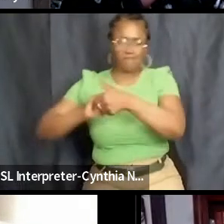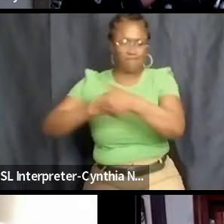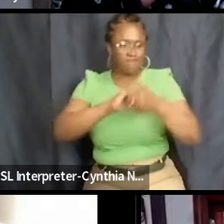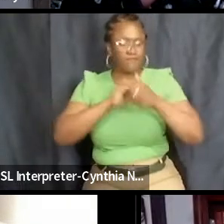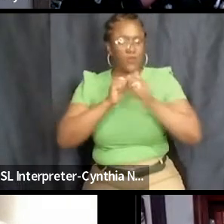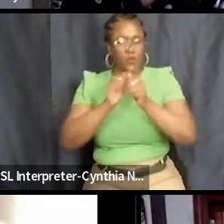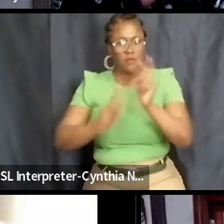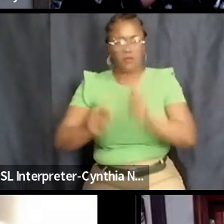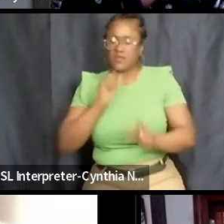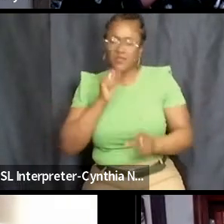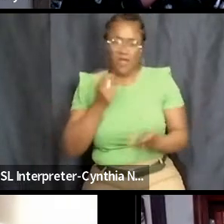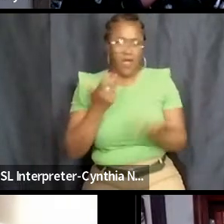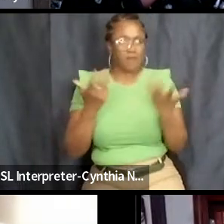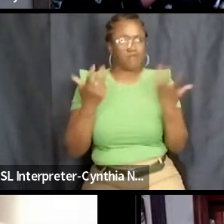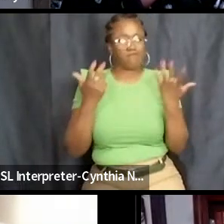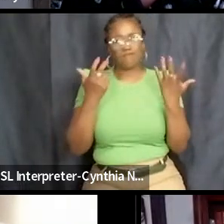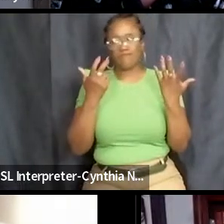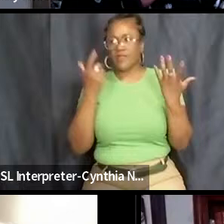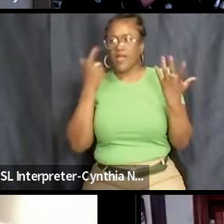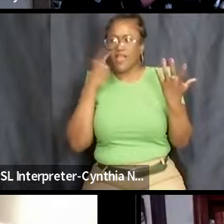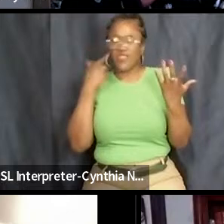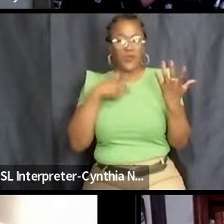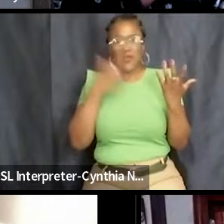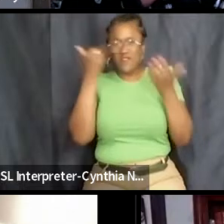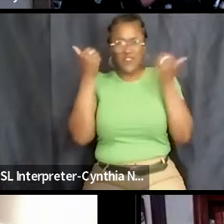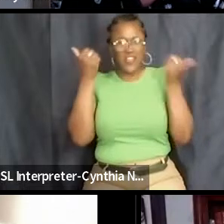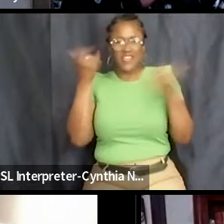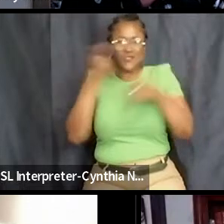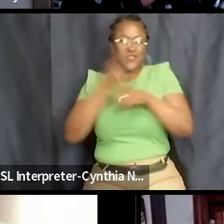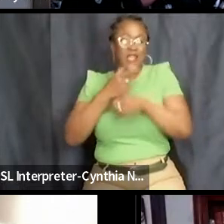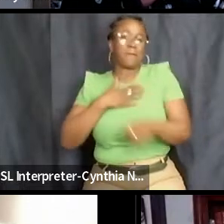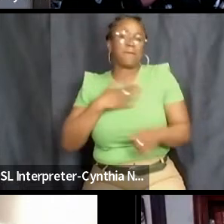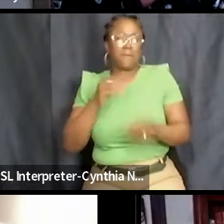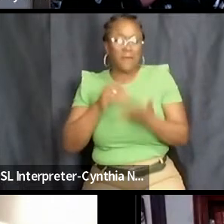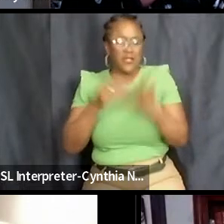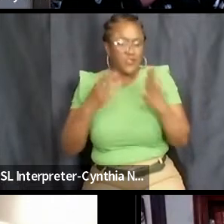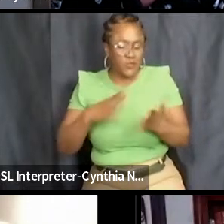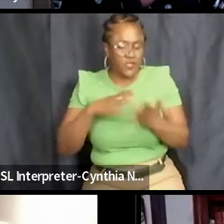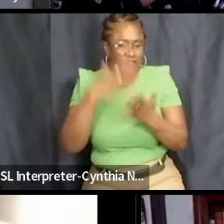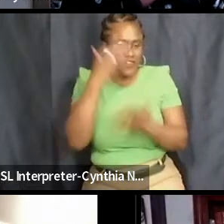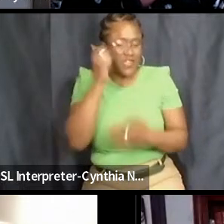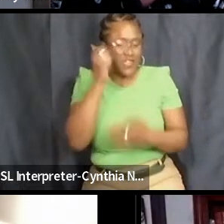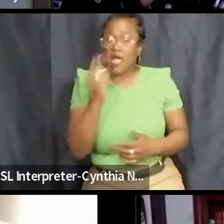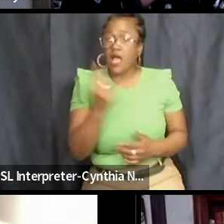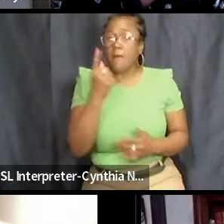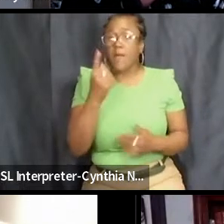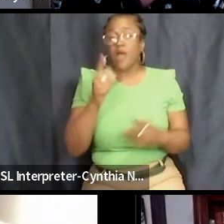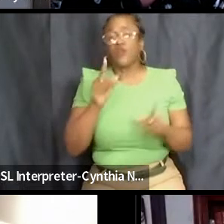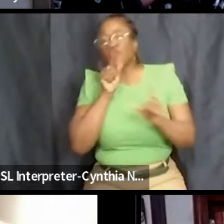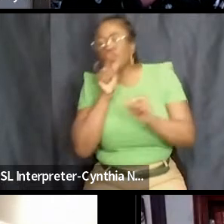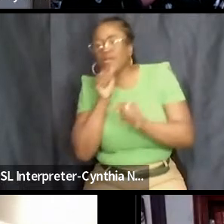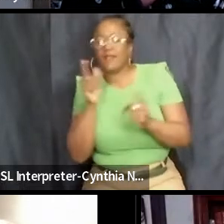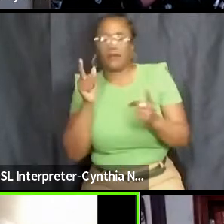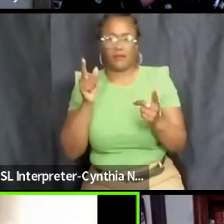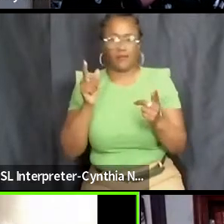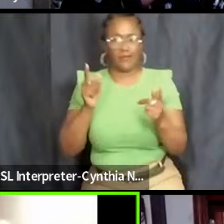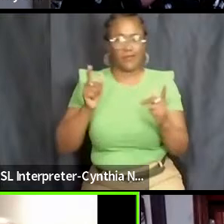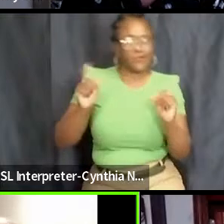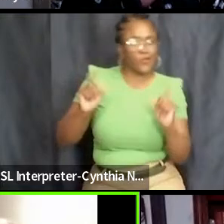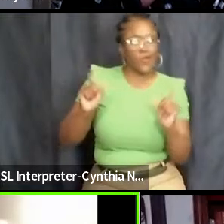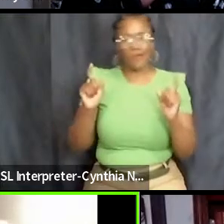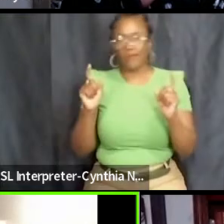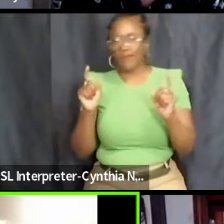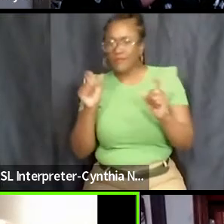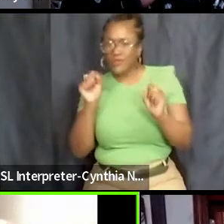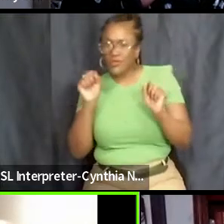It's not, you know, I think we often forget today, or at least my students forget, you know, it's not just about retweeting things. It's about